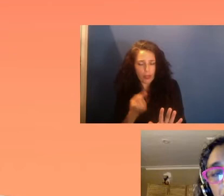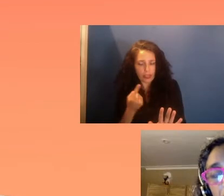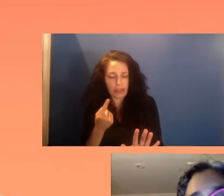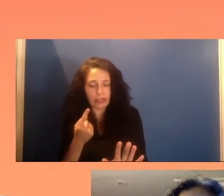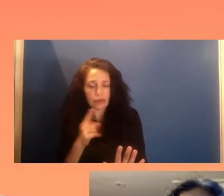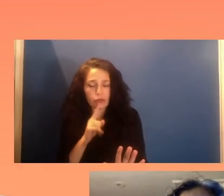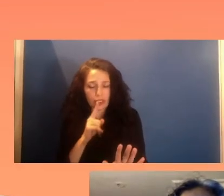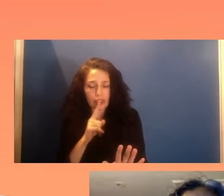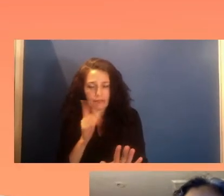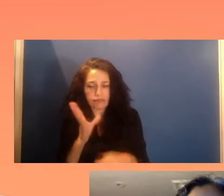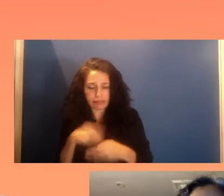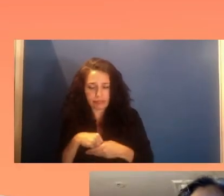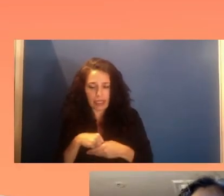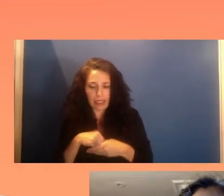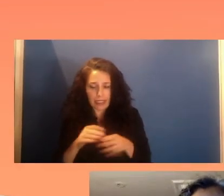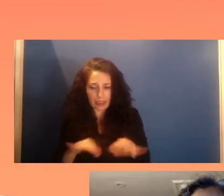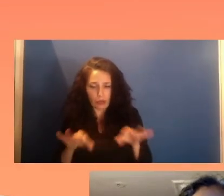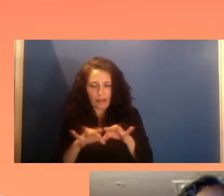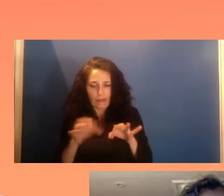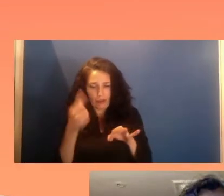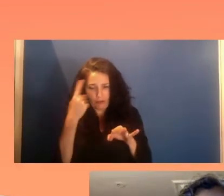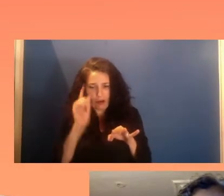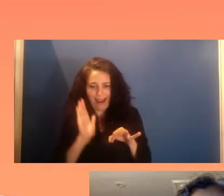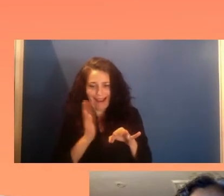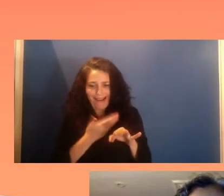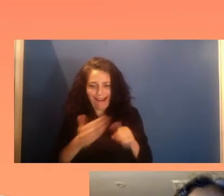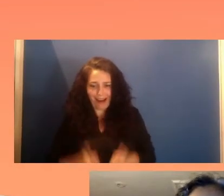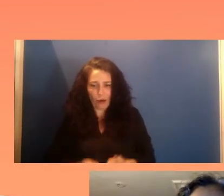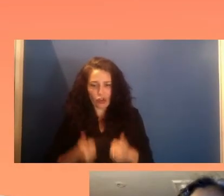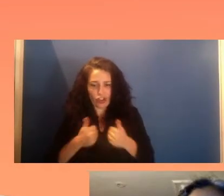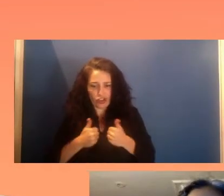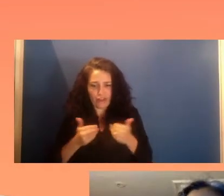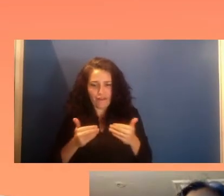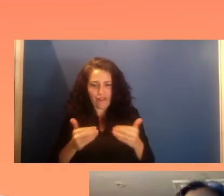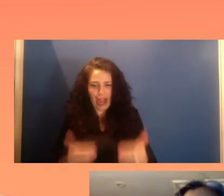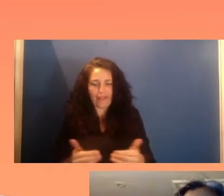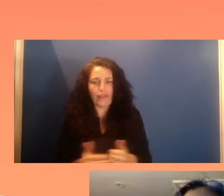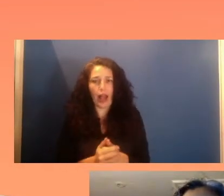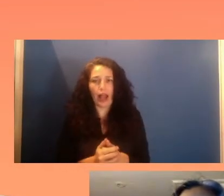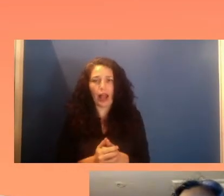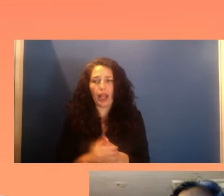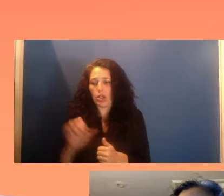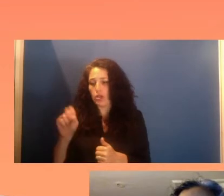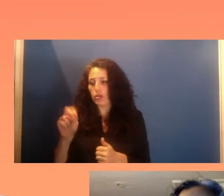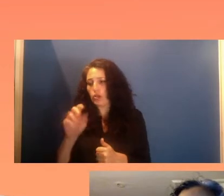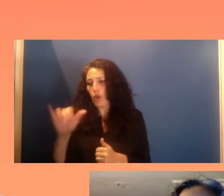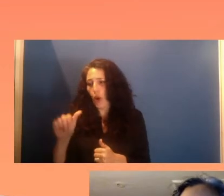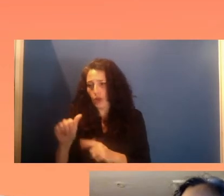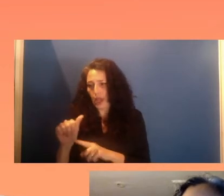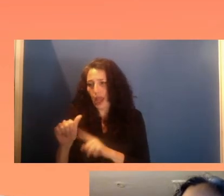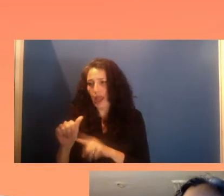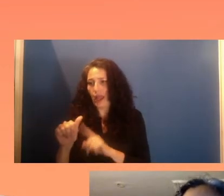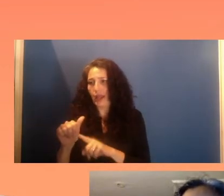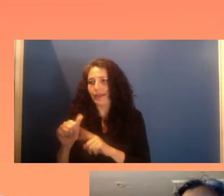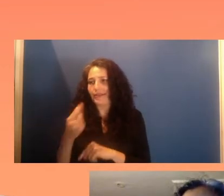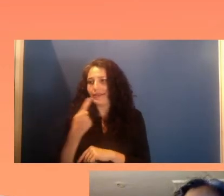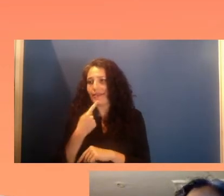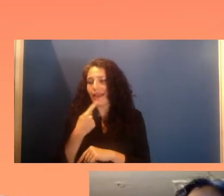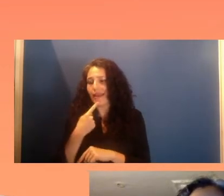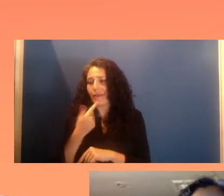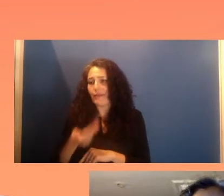it's critical to our survival. I mean, again, and I think this is something else that Sonya, Sonya Childress had said, is